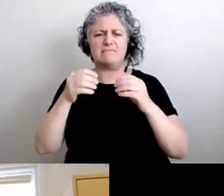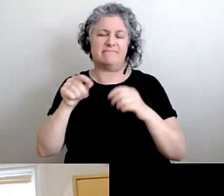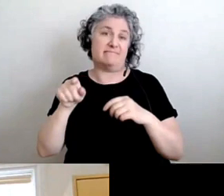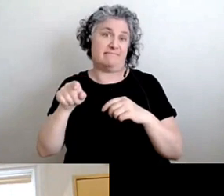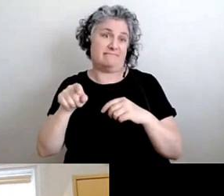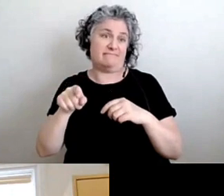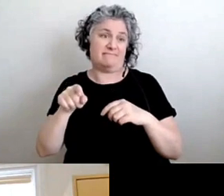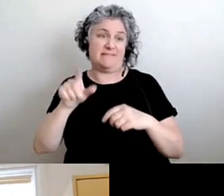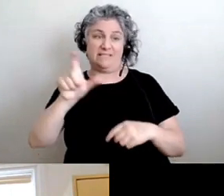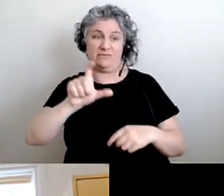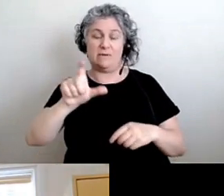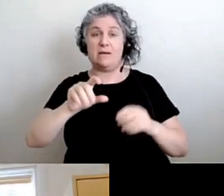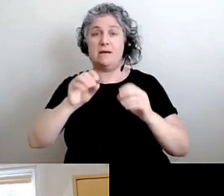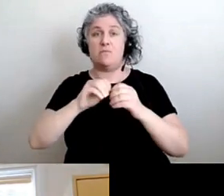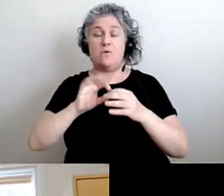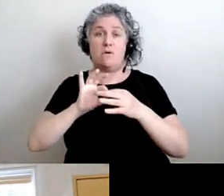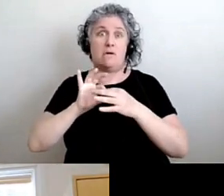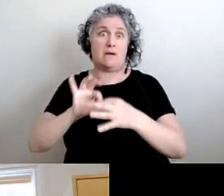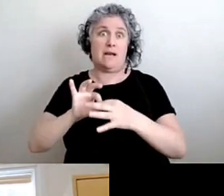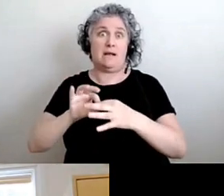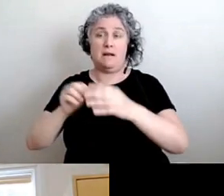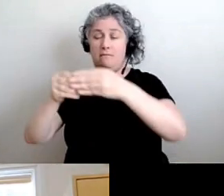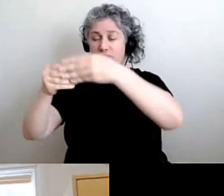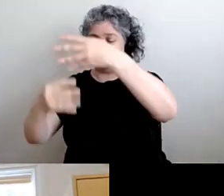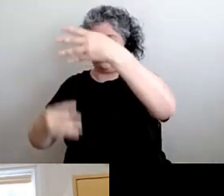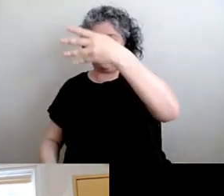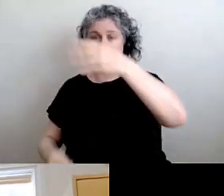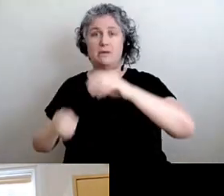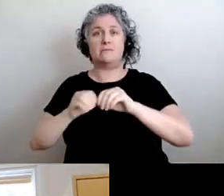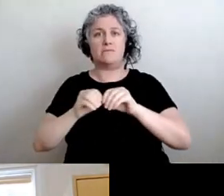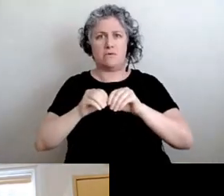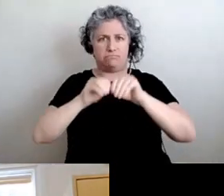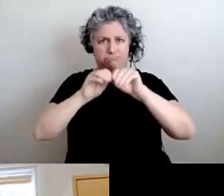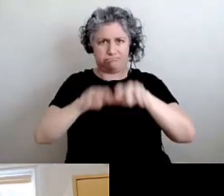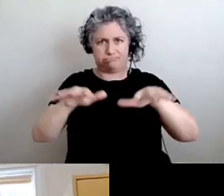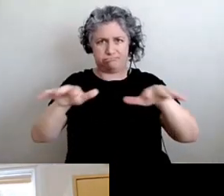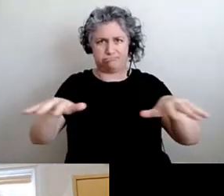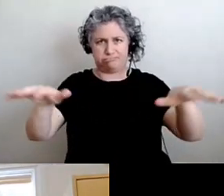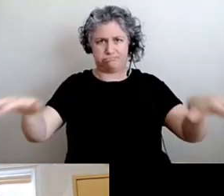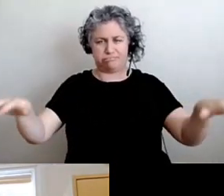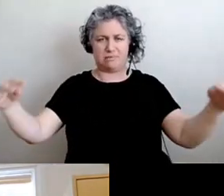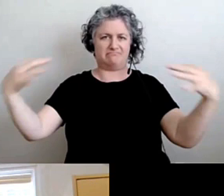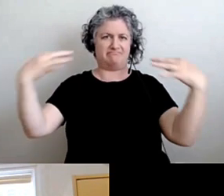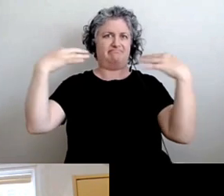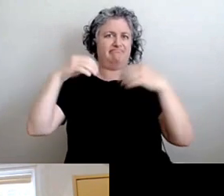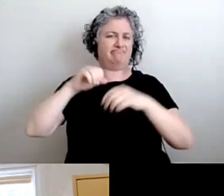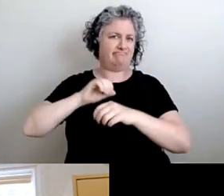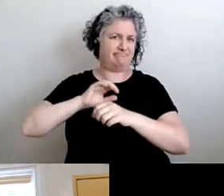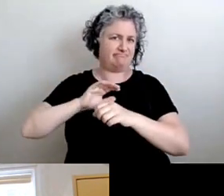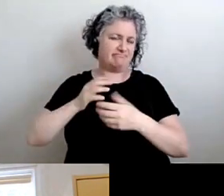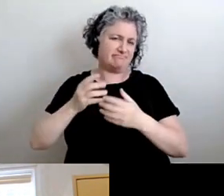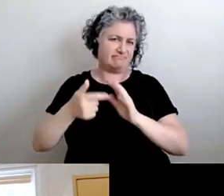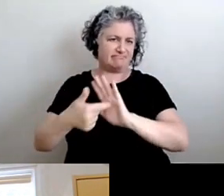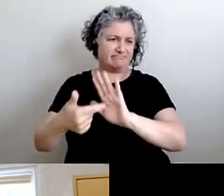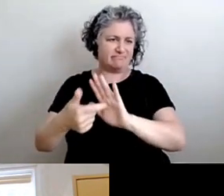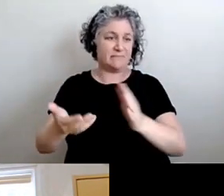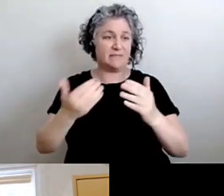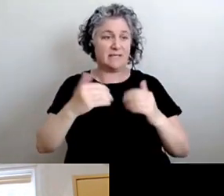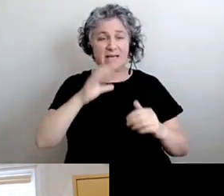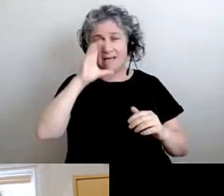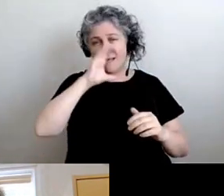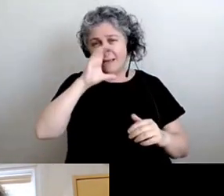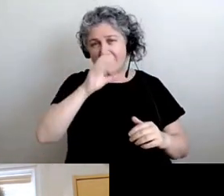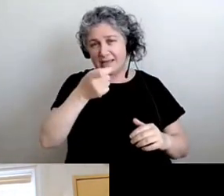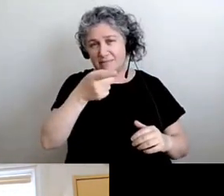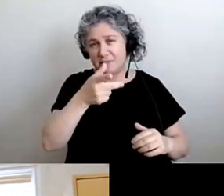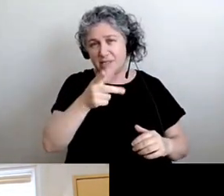connected with, the more coverage your posts will get. Explore I don't go near Explore or Reels